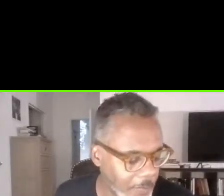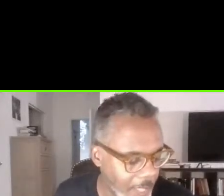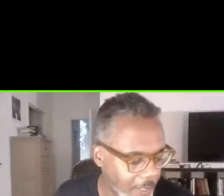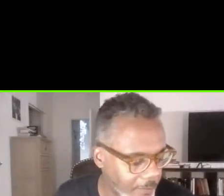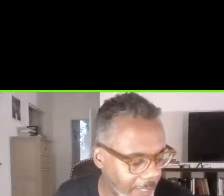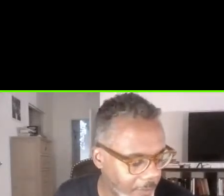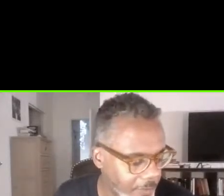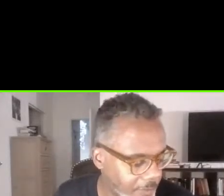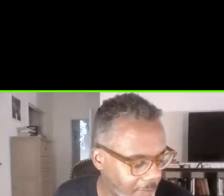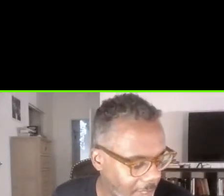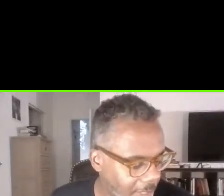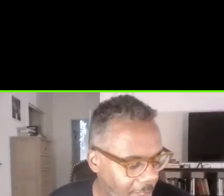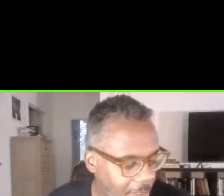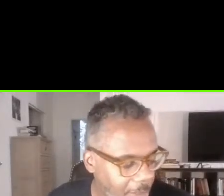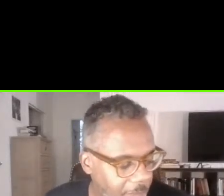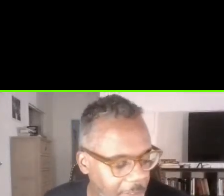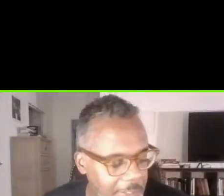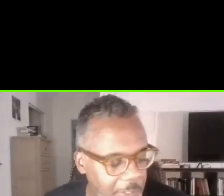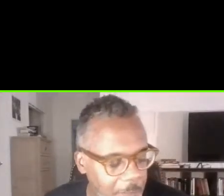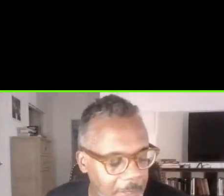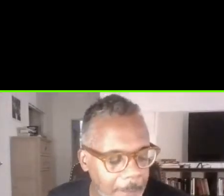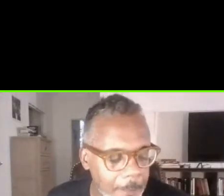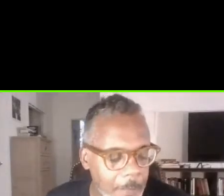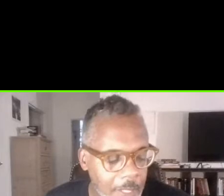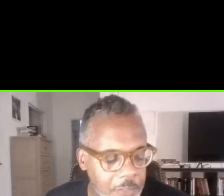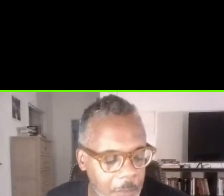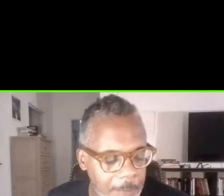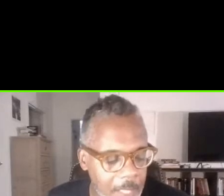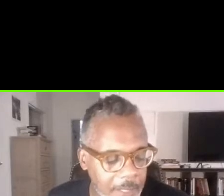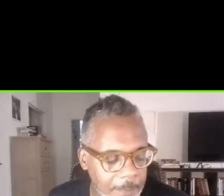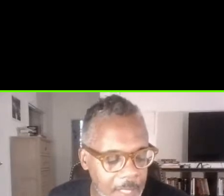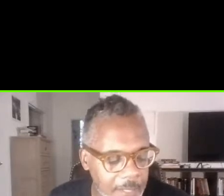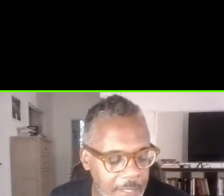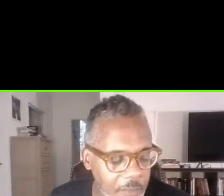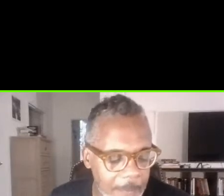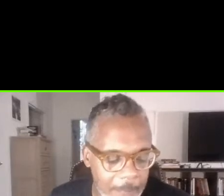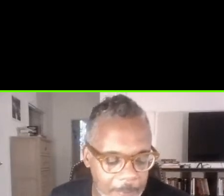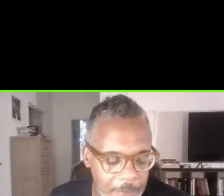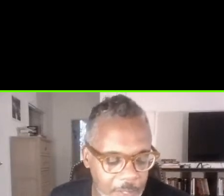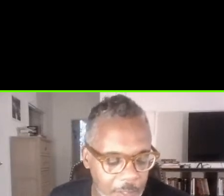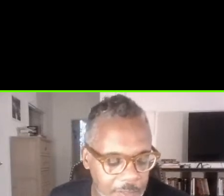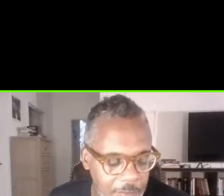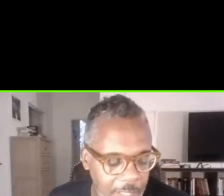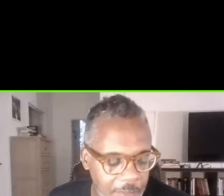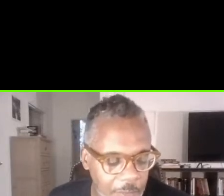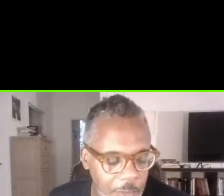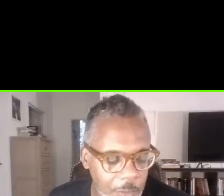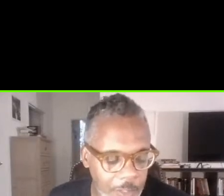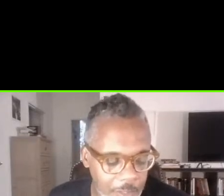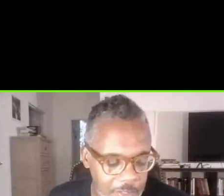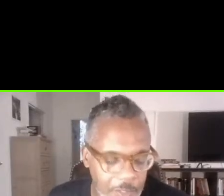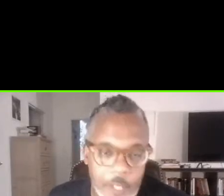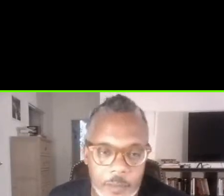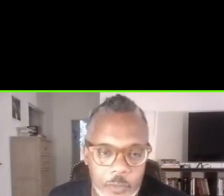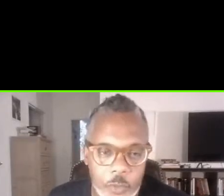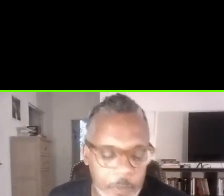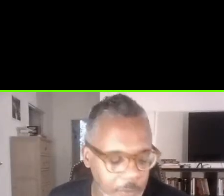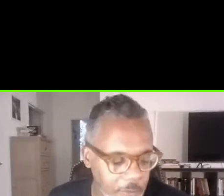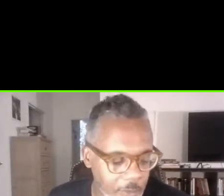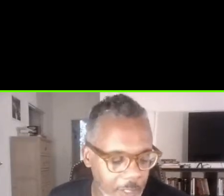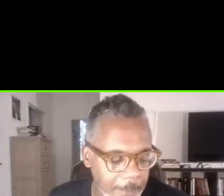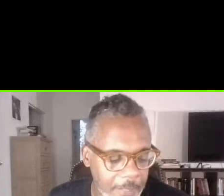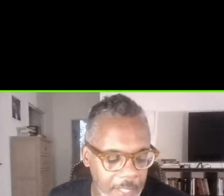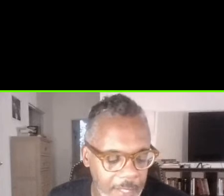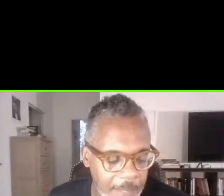two writers very dear to me. I'll start with Molly. Molly Crabapple is an artist and writer in New York. She's the author of two